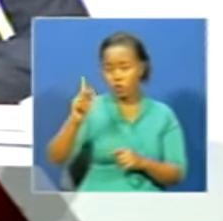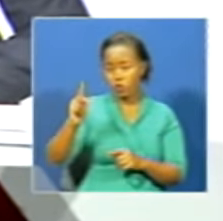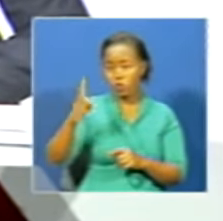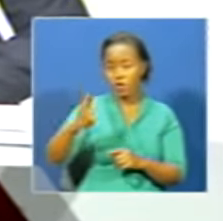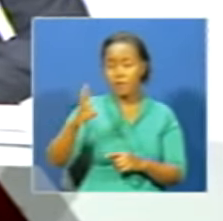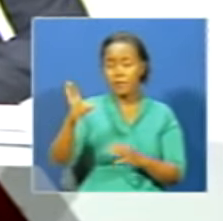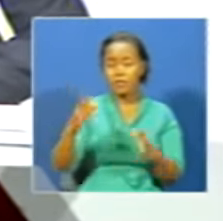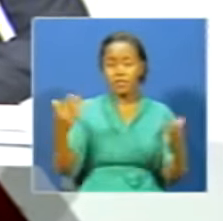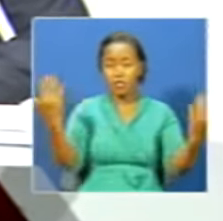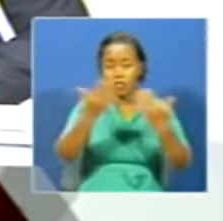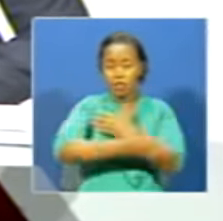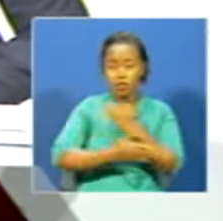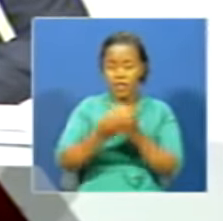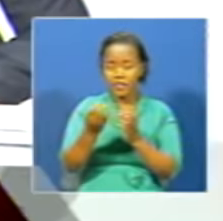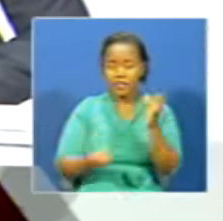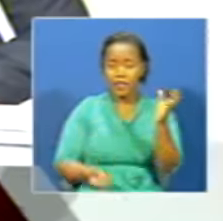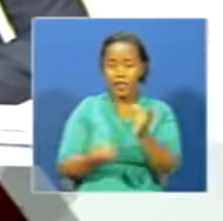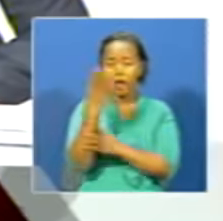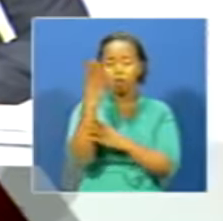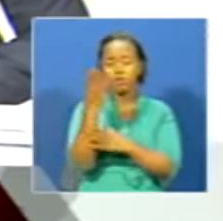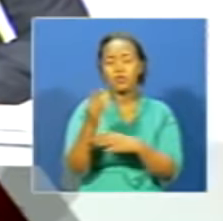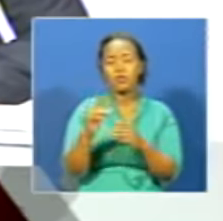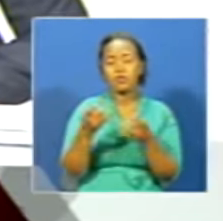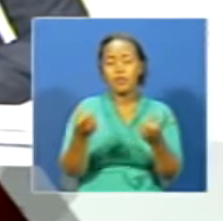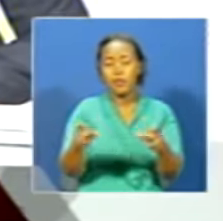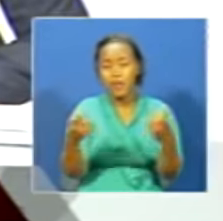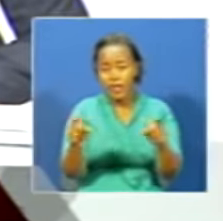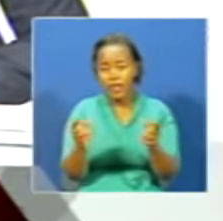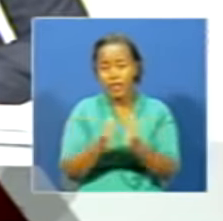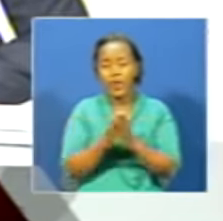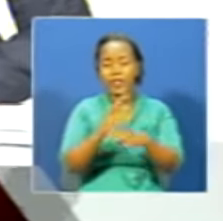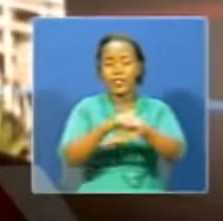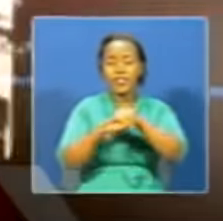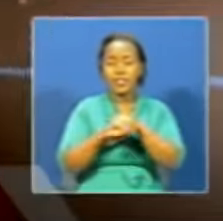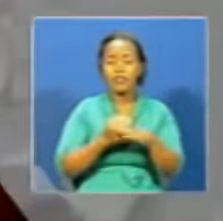as well as the English Service Radio brand.